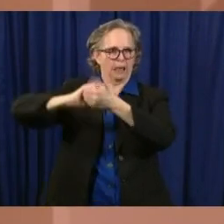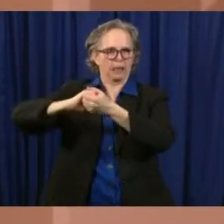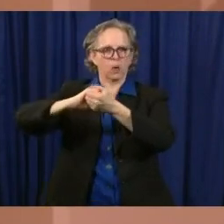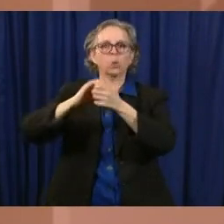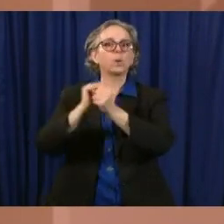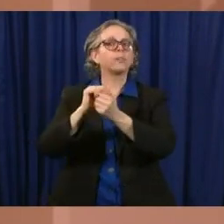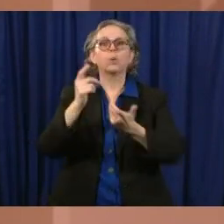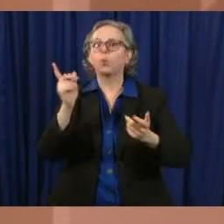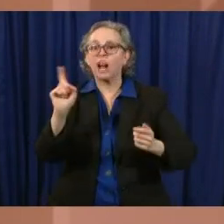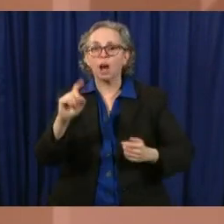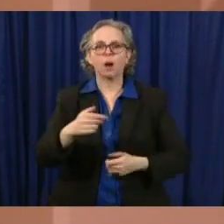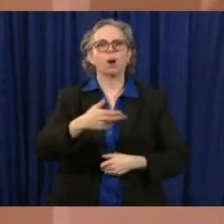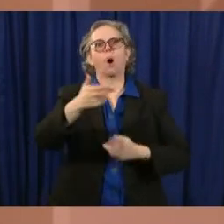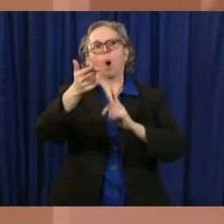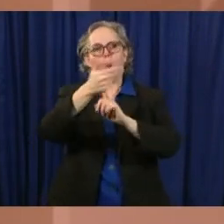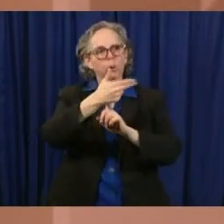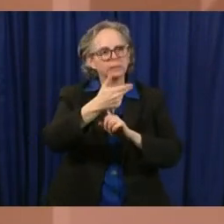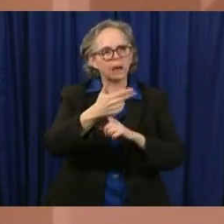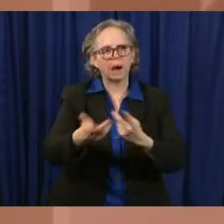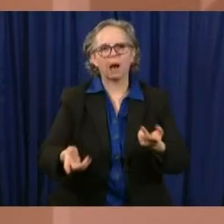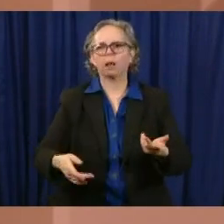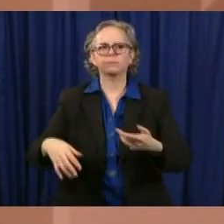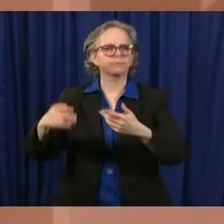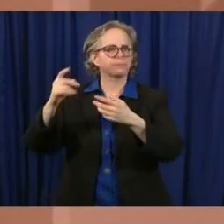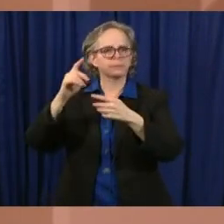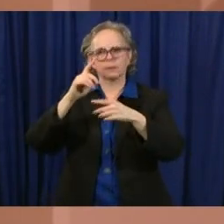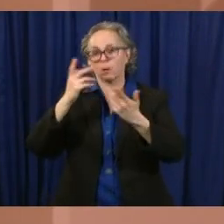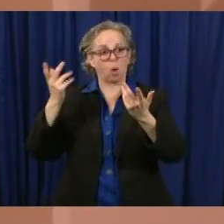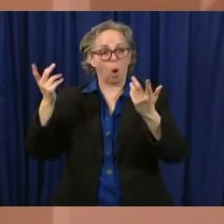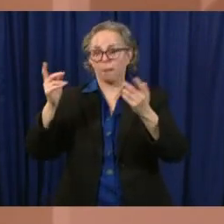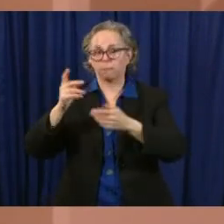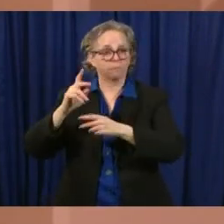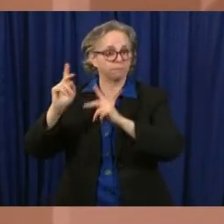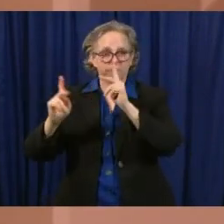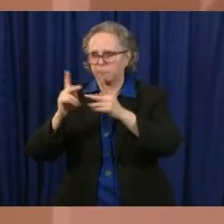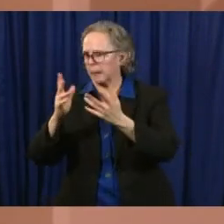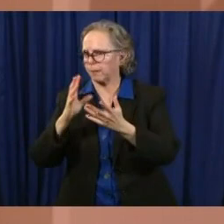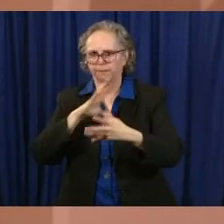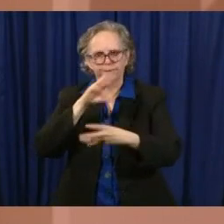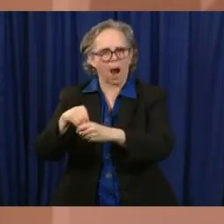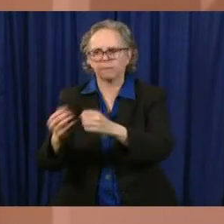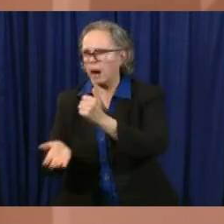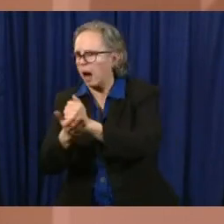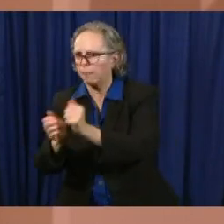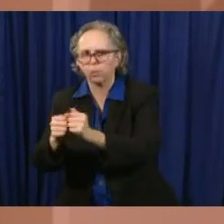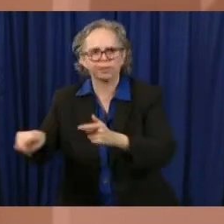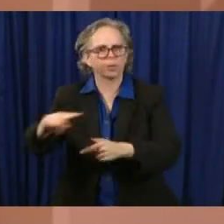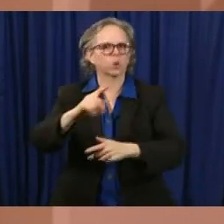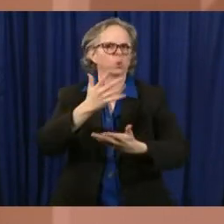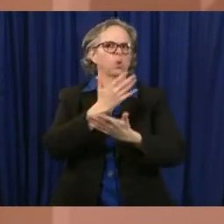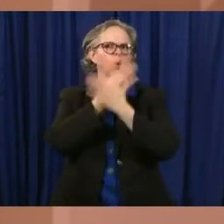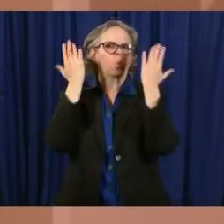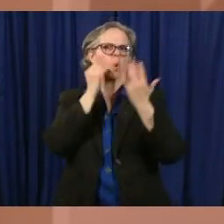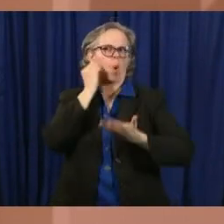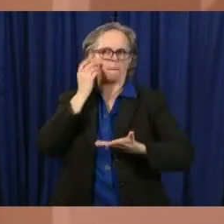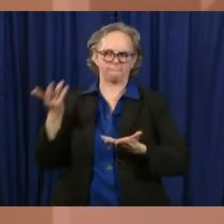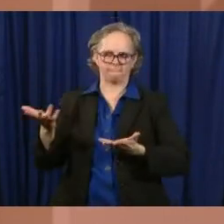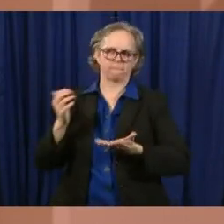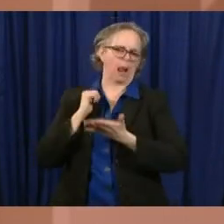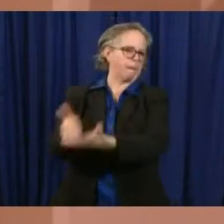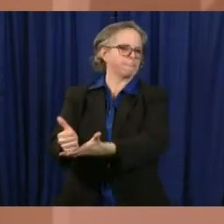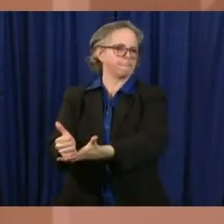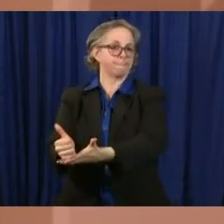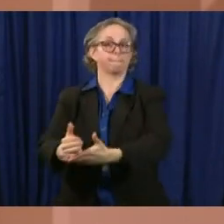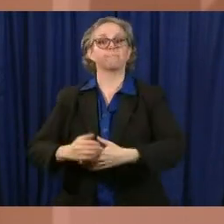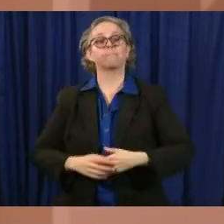on an individual need basis to help with some of that. It's also worth noting that just because we've been able to identify these